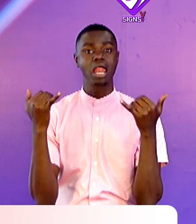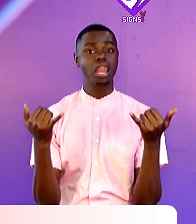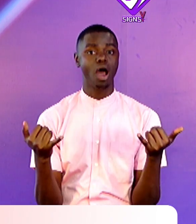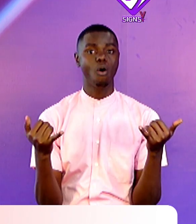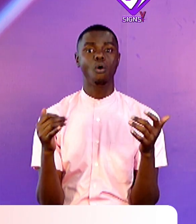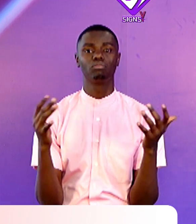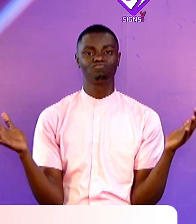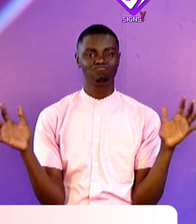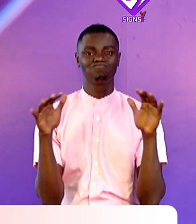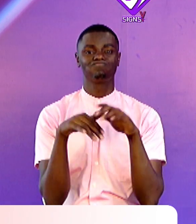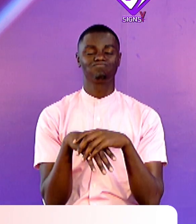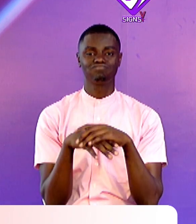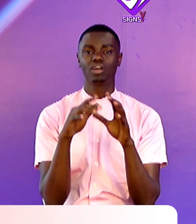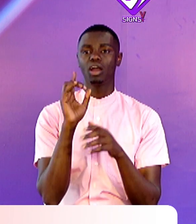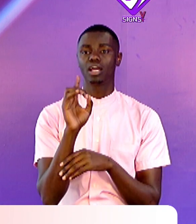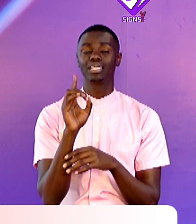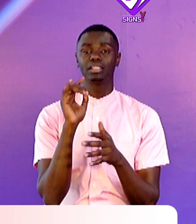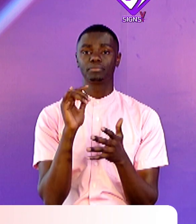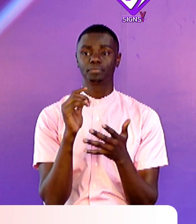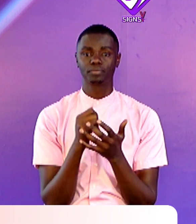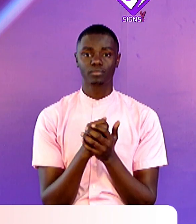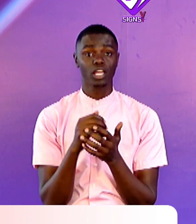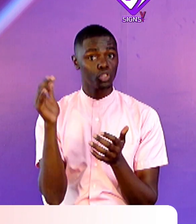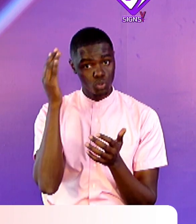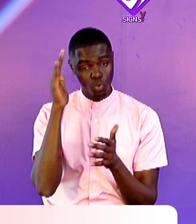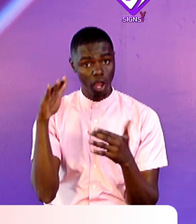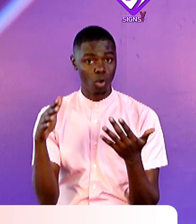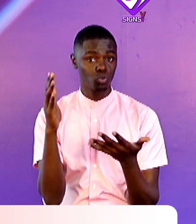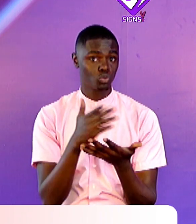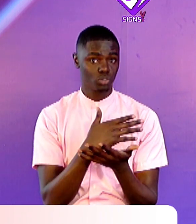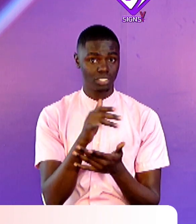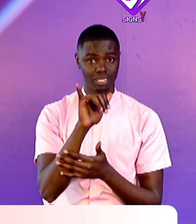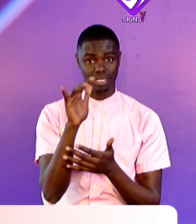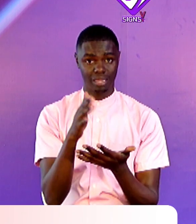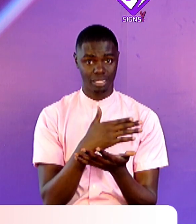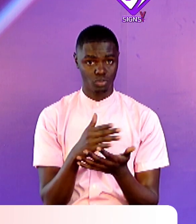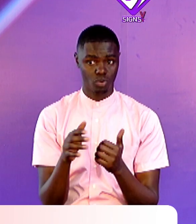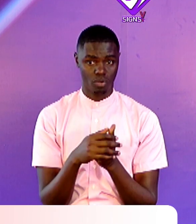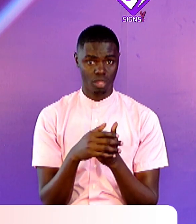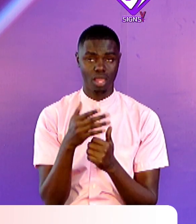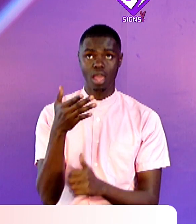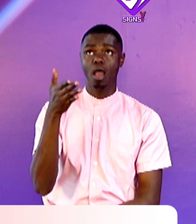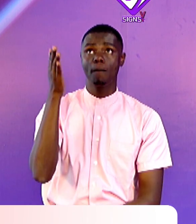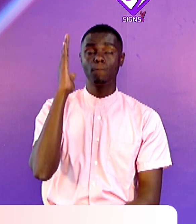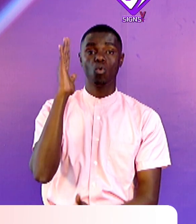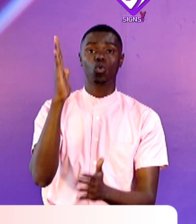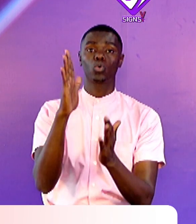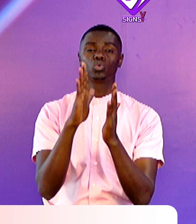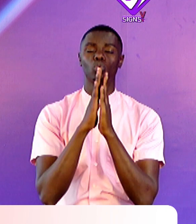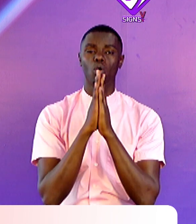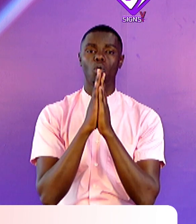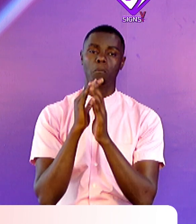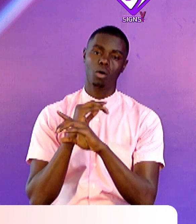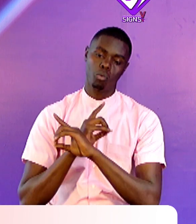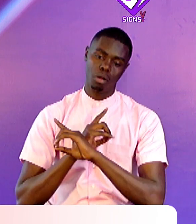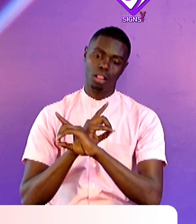suddenly we are coming together. Someone should sing that song. Do you know how to sing it? E Mungu twaomba